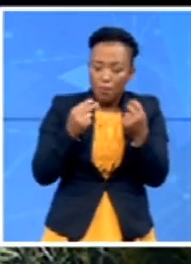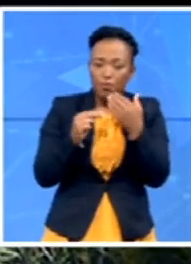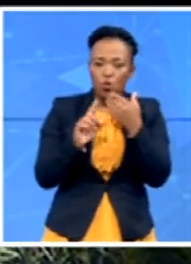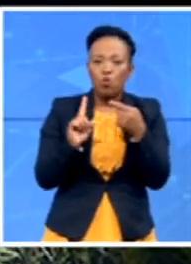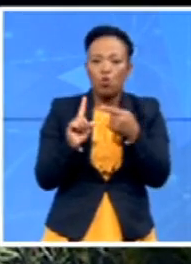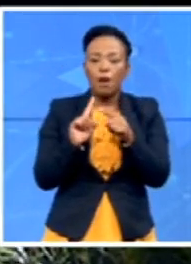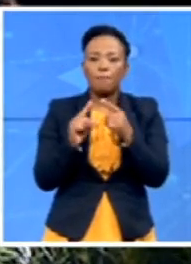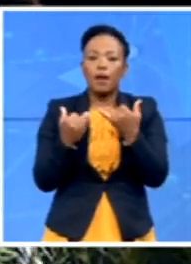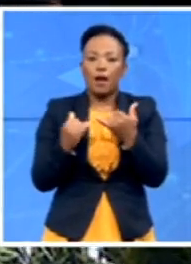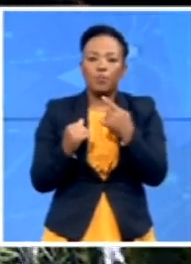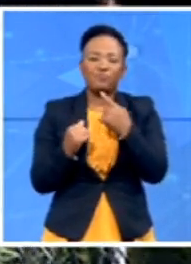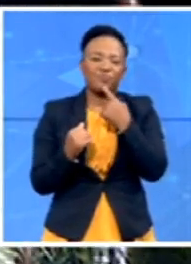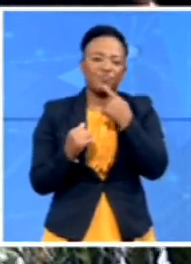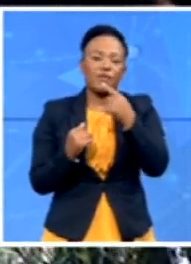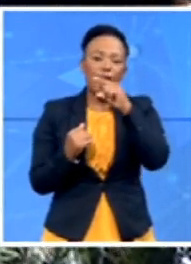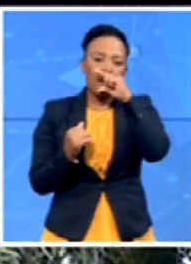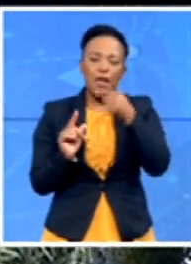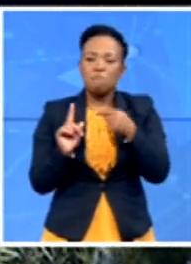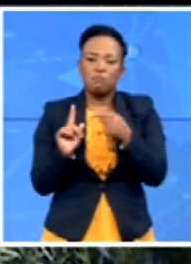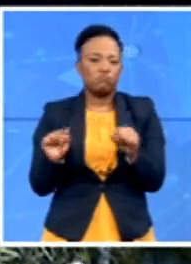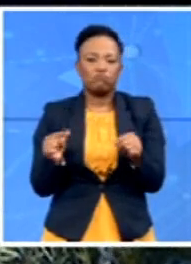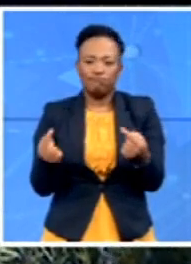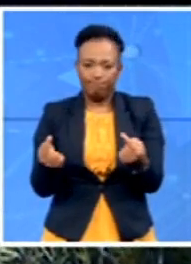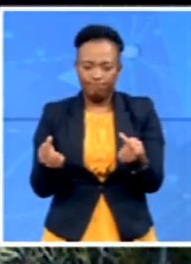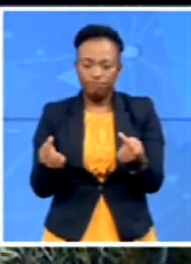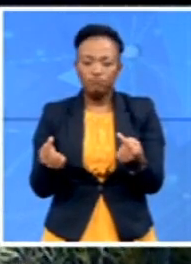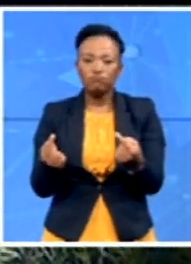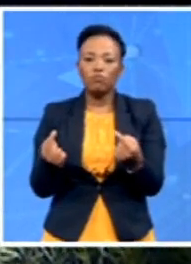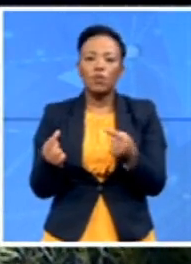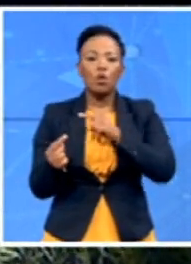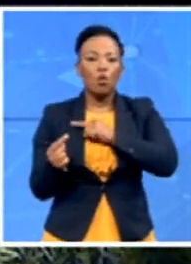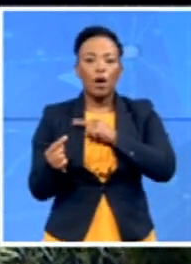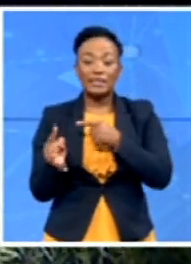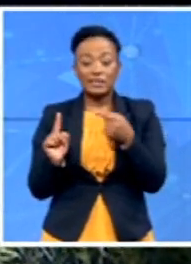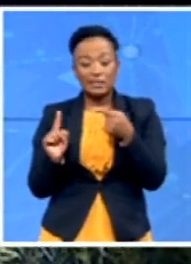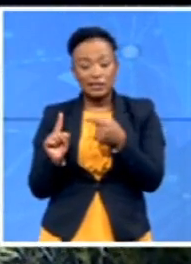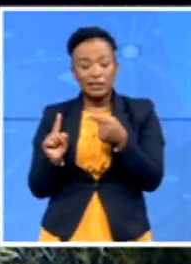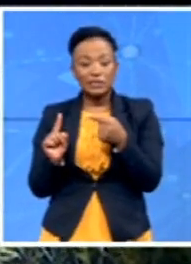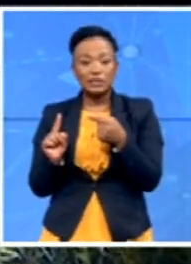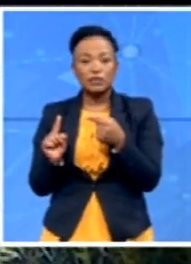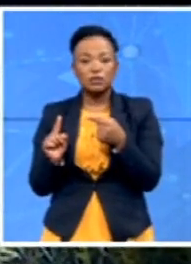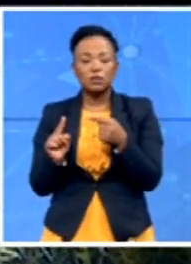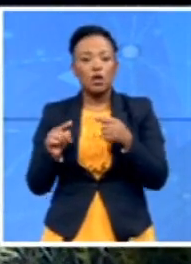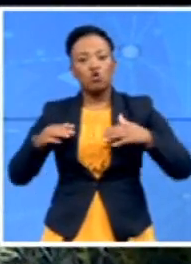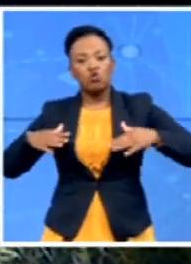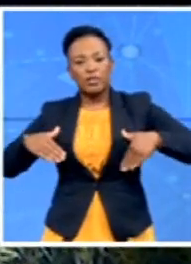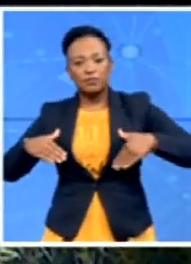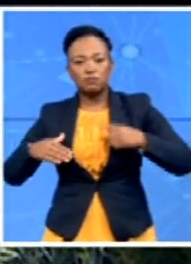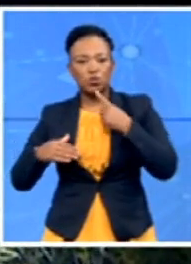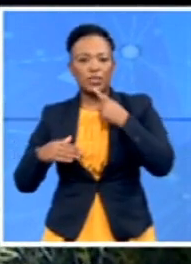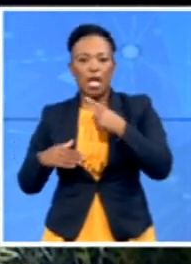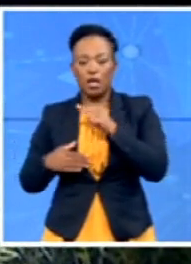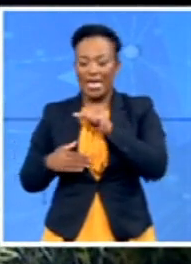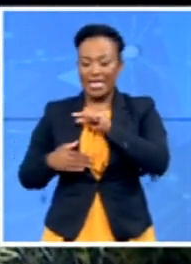moment, because he hasn't been, pleaded guilty or not. And he is also,